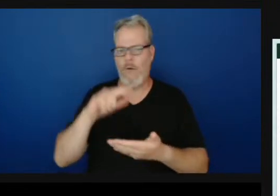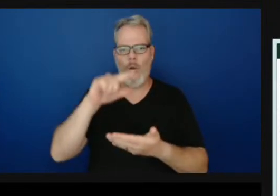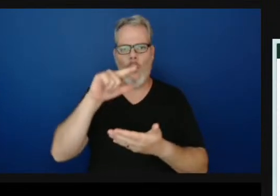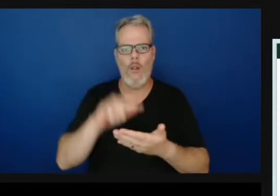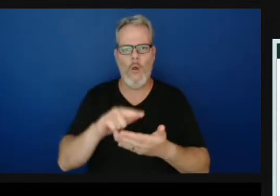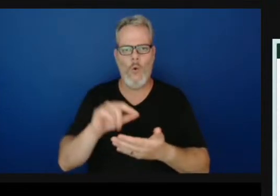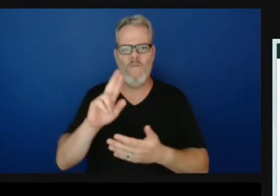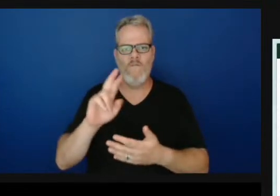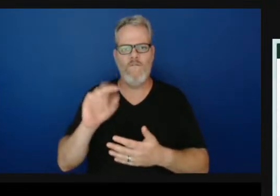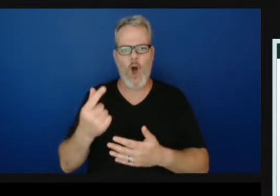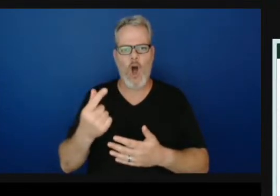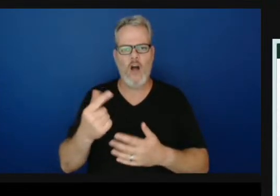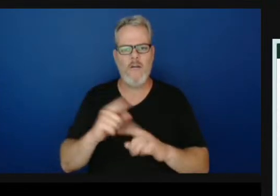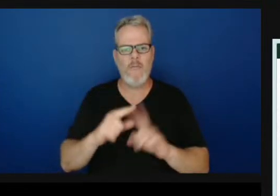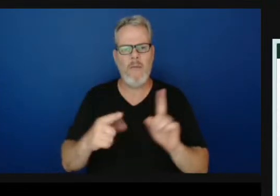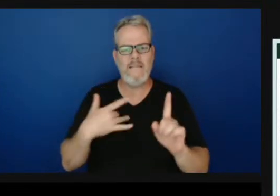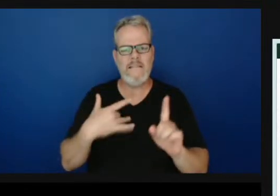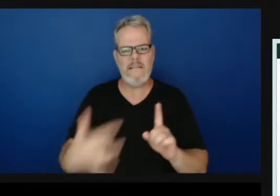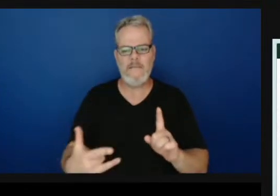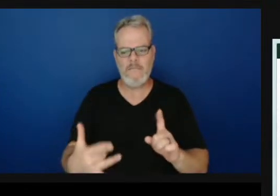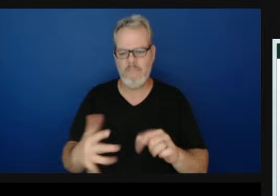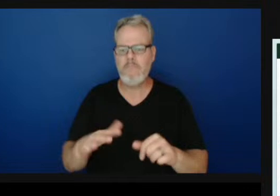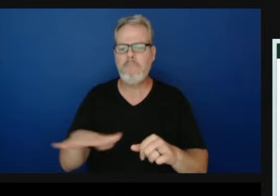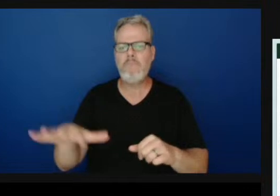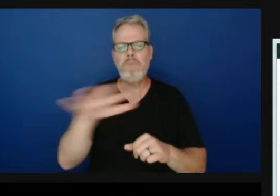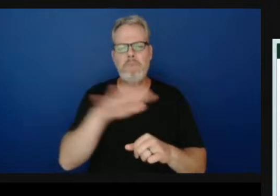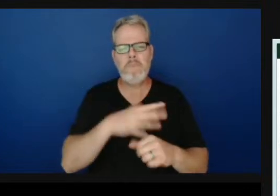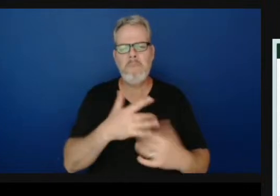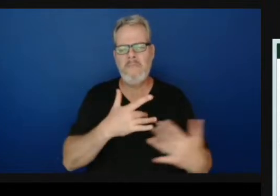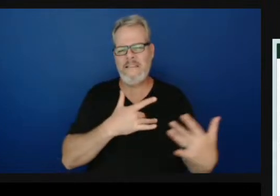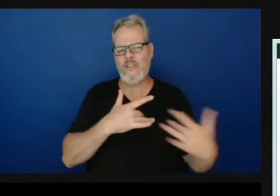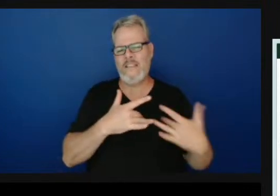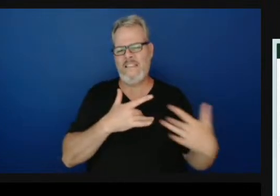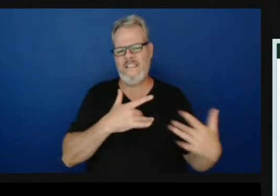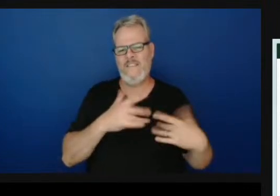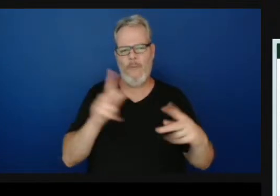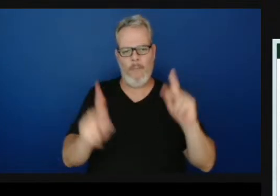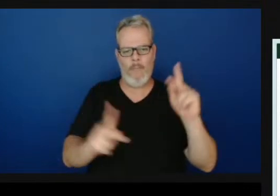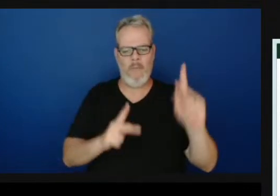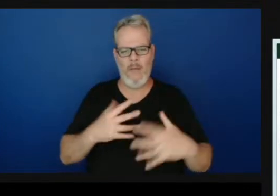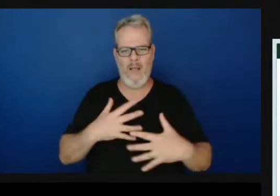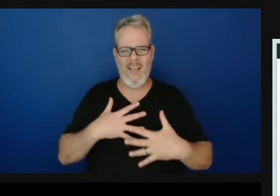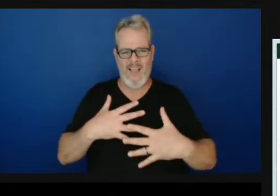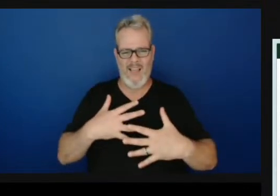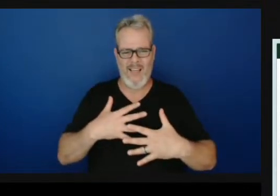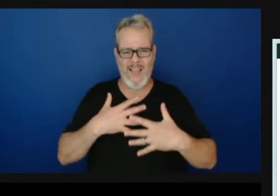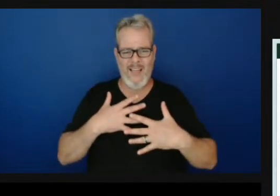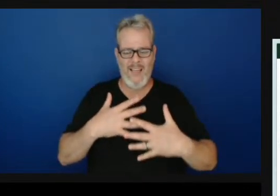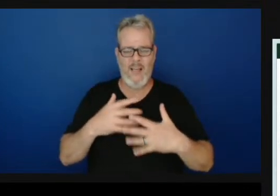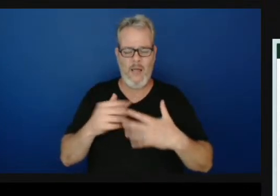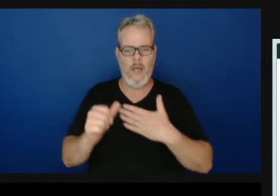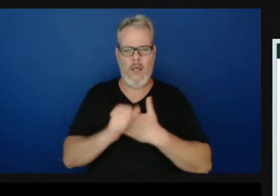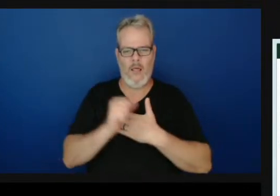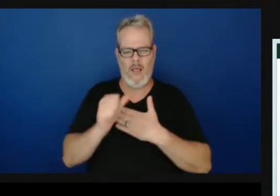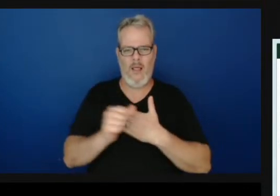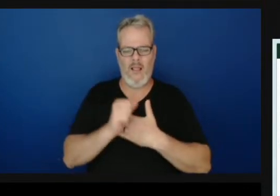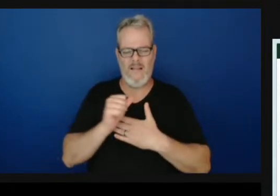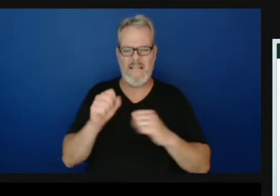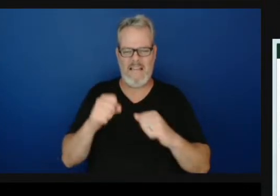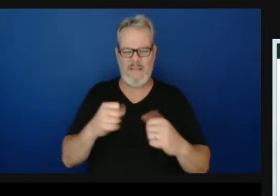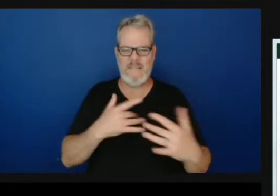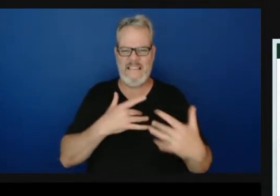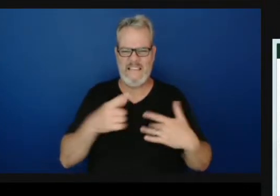still sufficiently abundant that can be irritating and problematic for people who are sensitive, and especially if